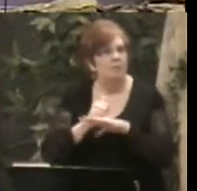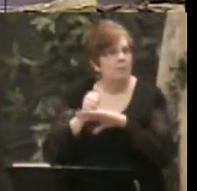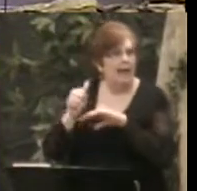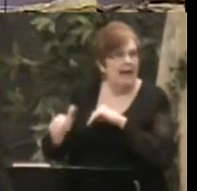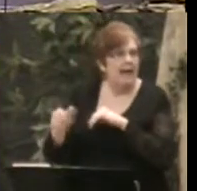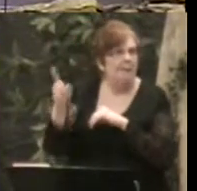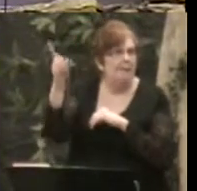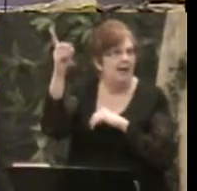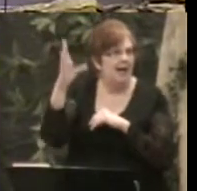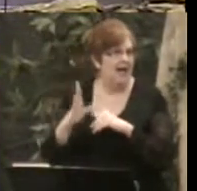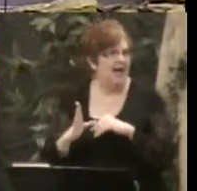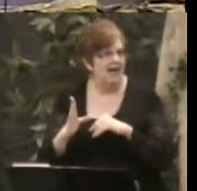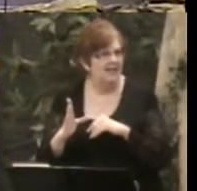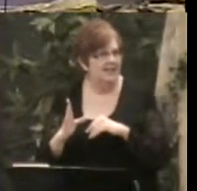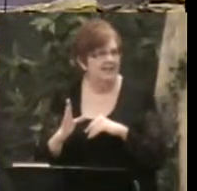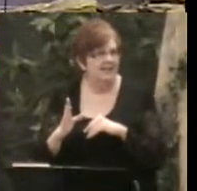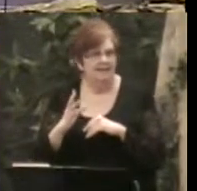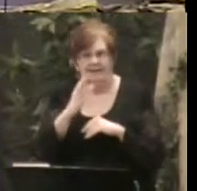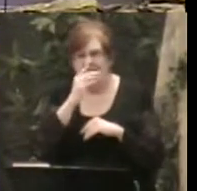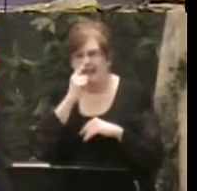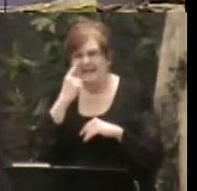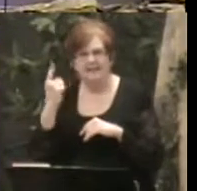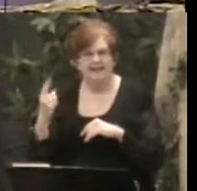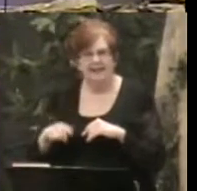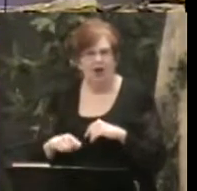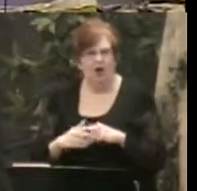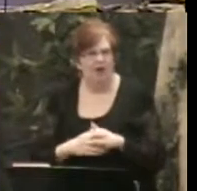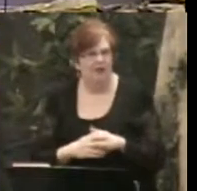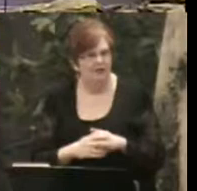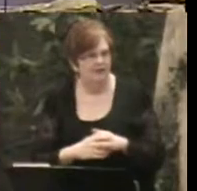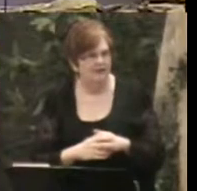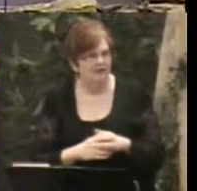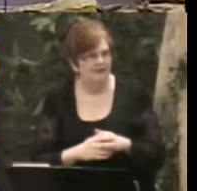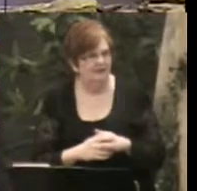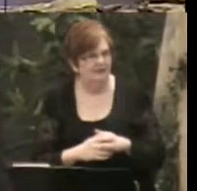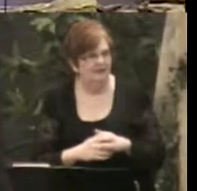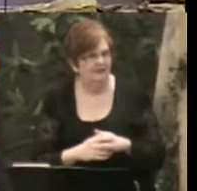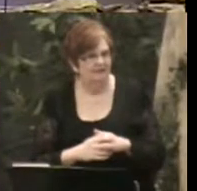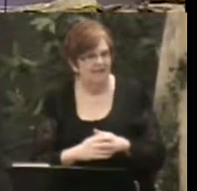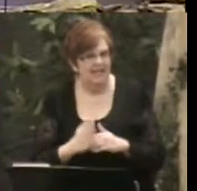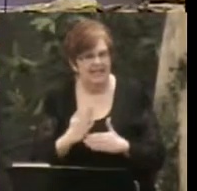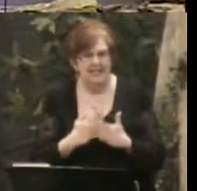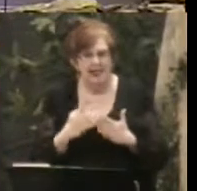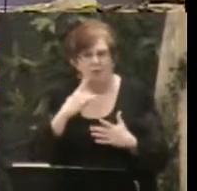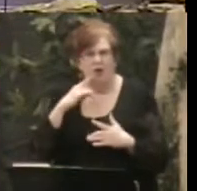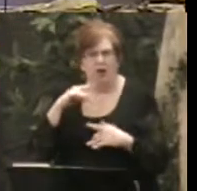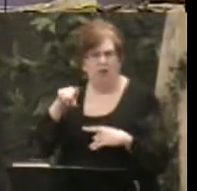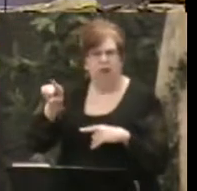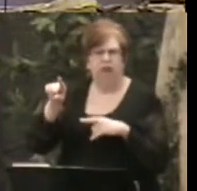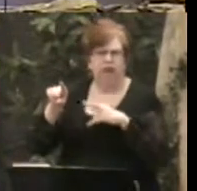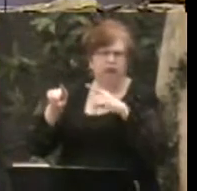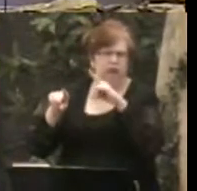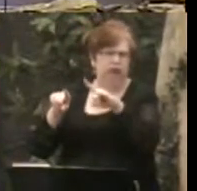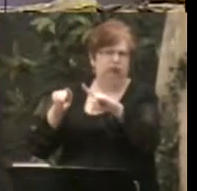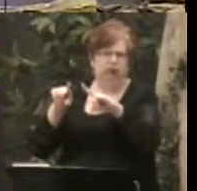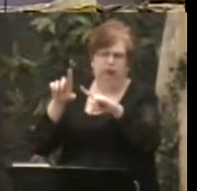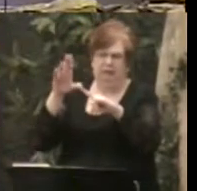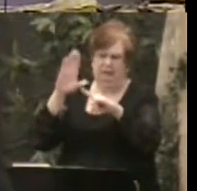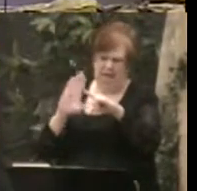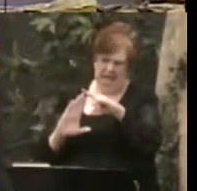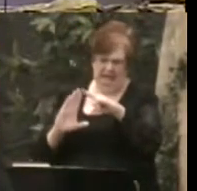a God who does not care. Some will even curse God.